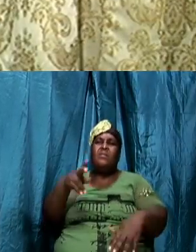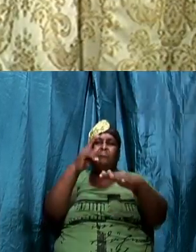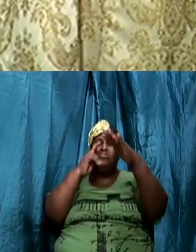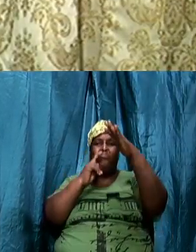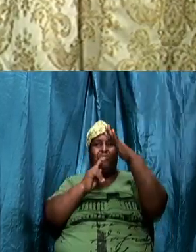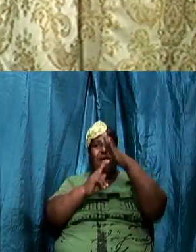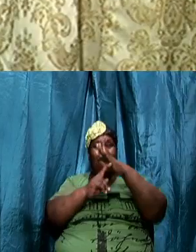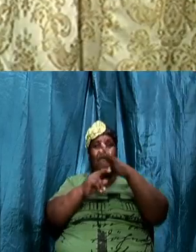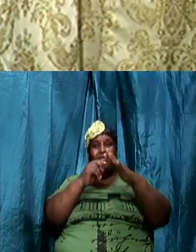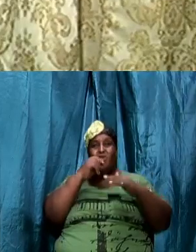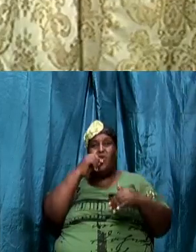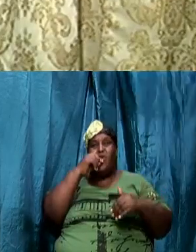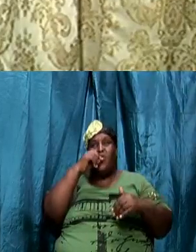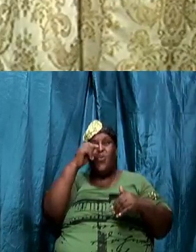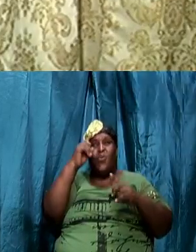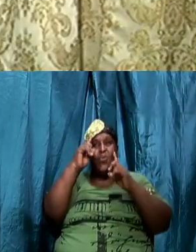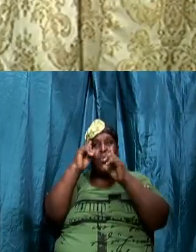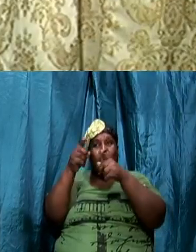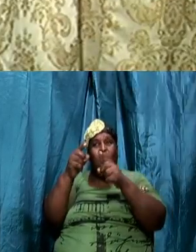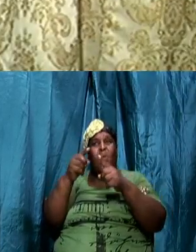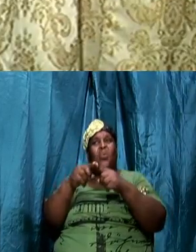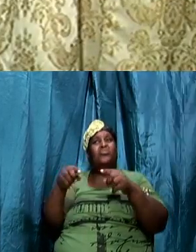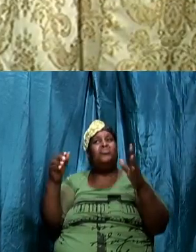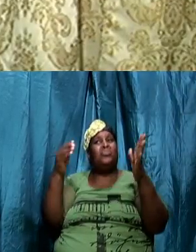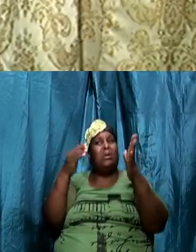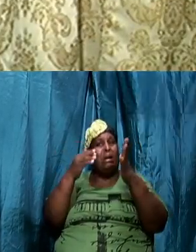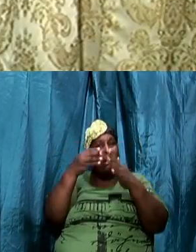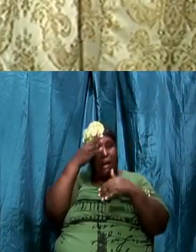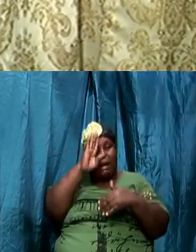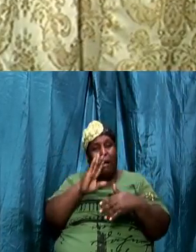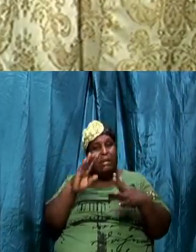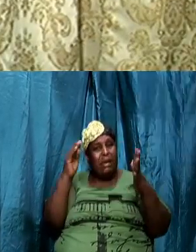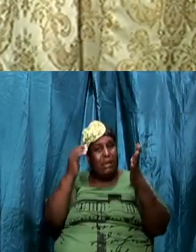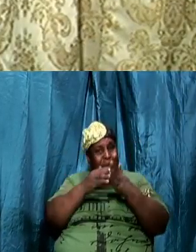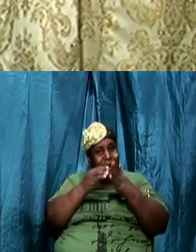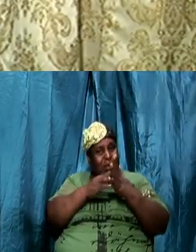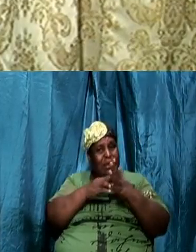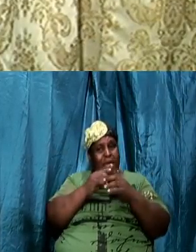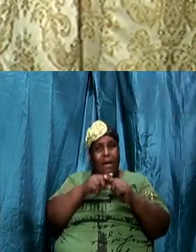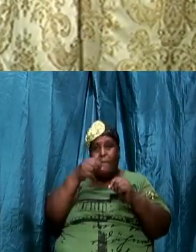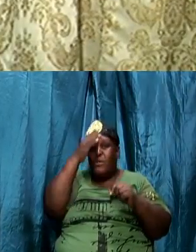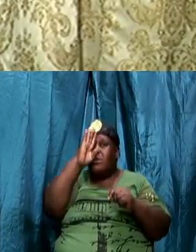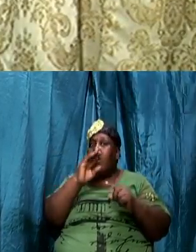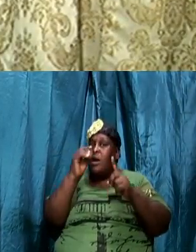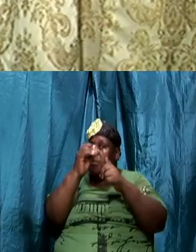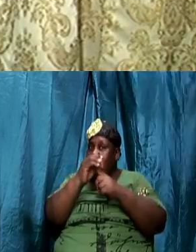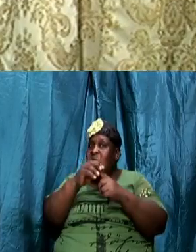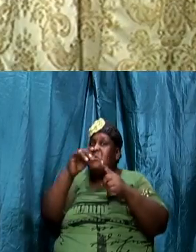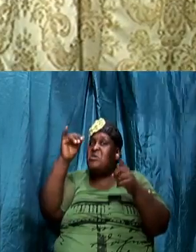go back to God, like he want to try to soften up God. But God's word stand. But look what God did.